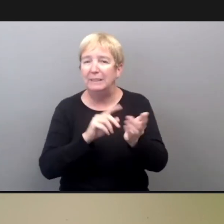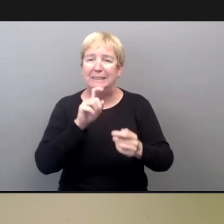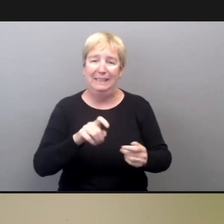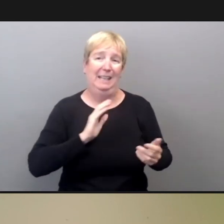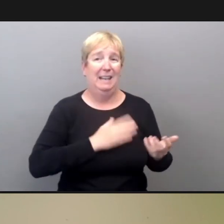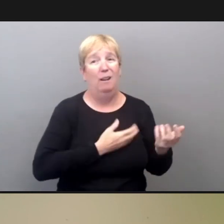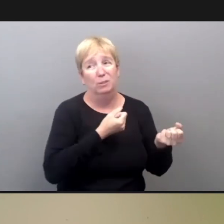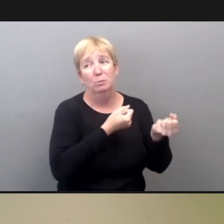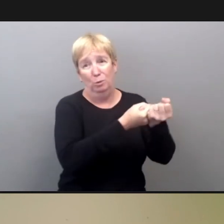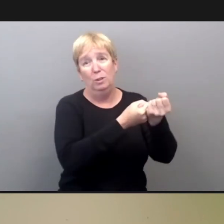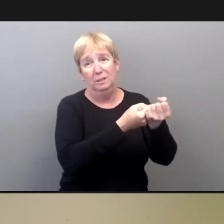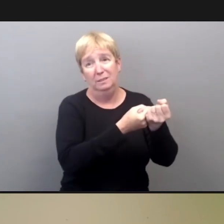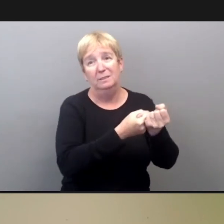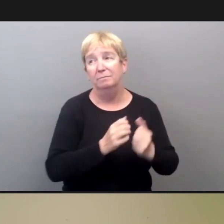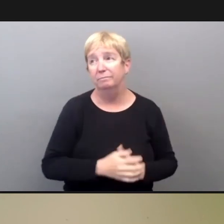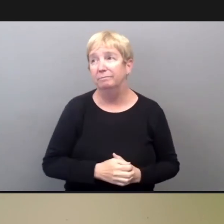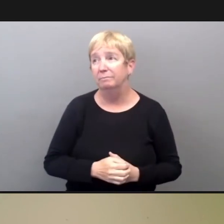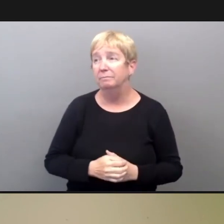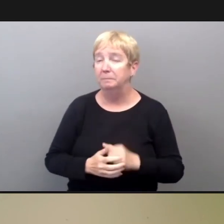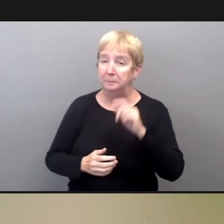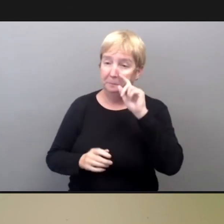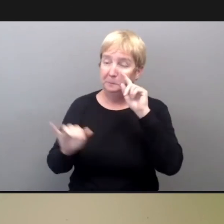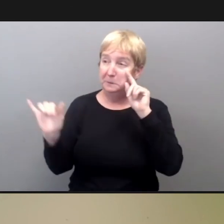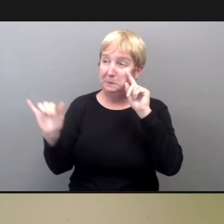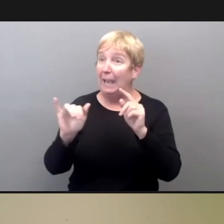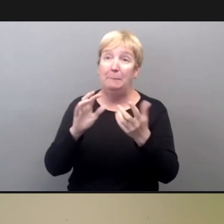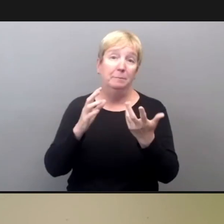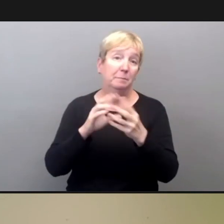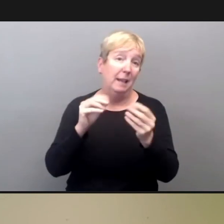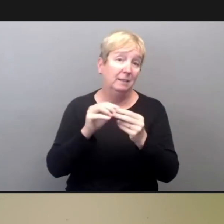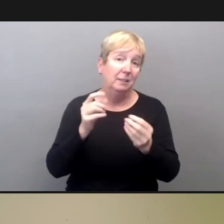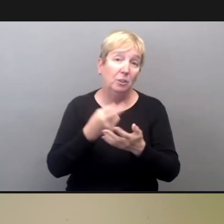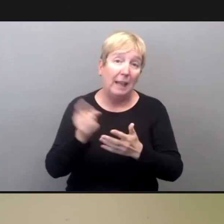that helps all of them. The messages last week helped,